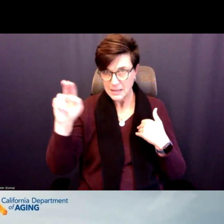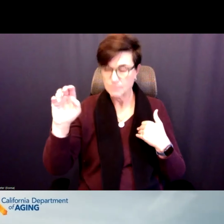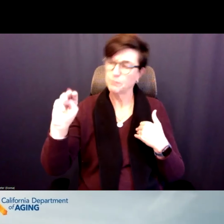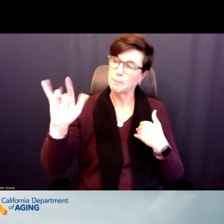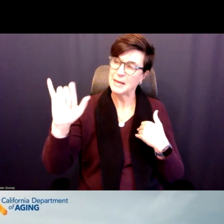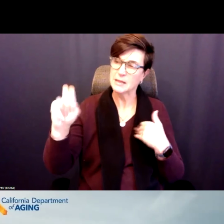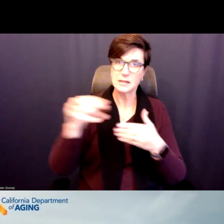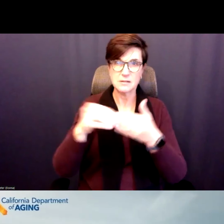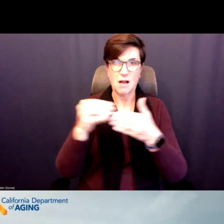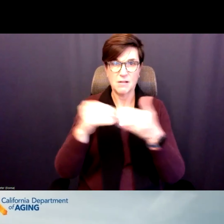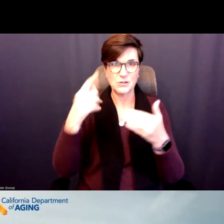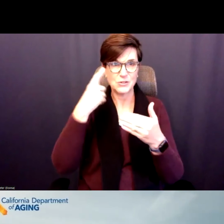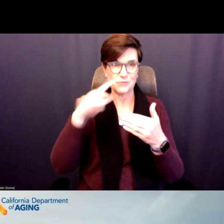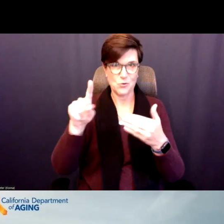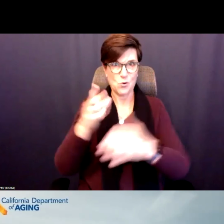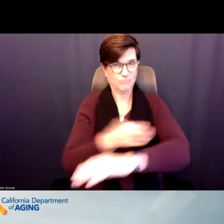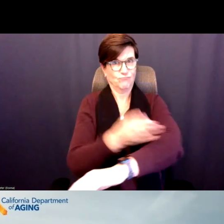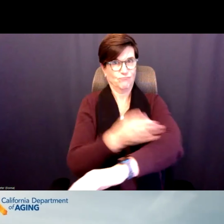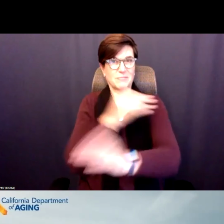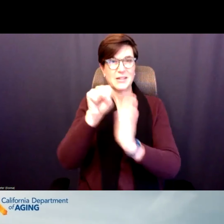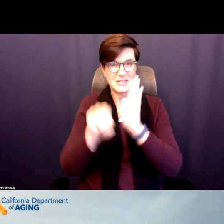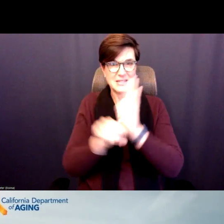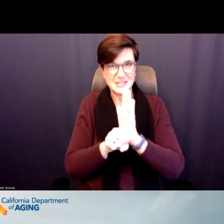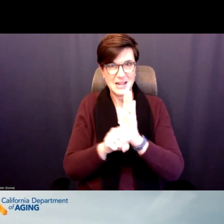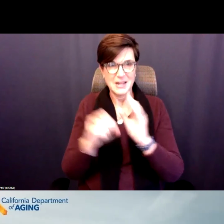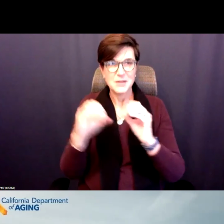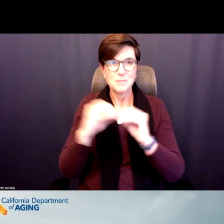what we did at the state level, but make it more